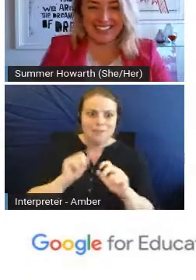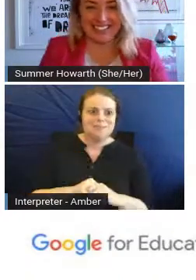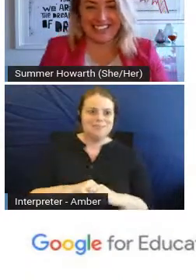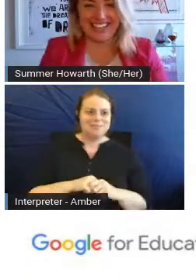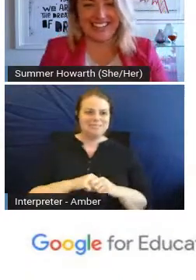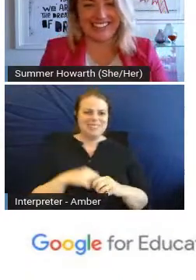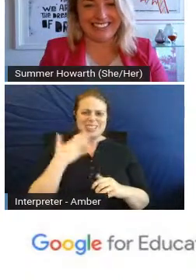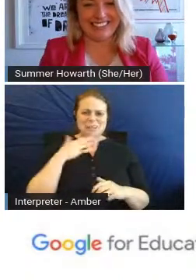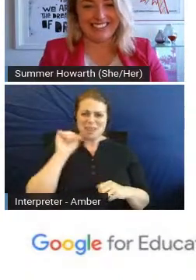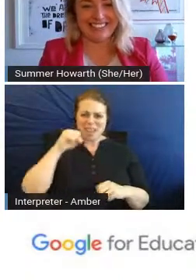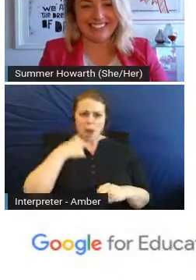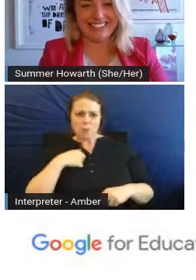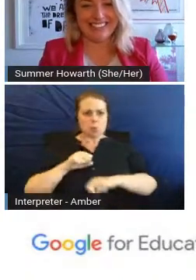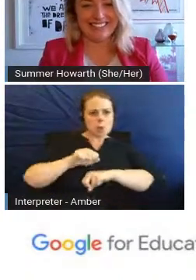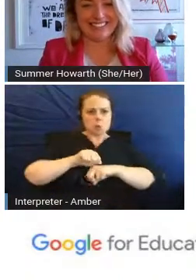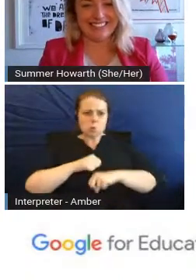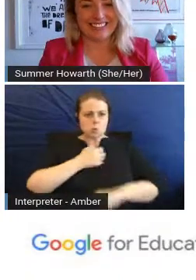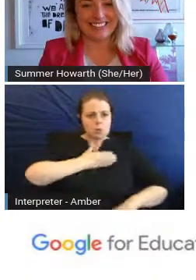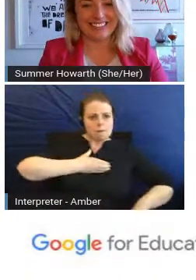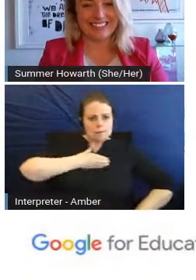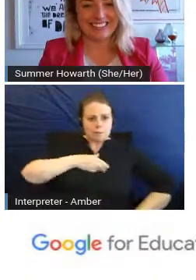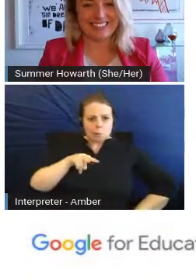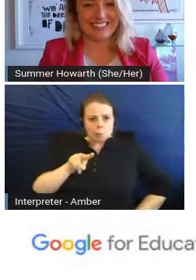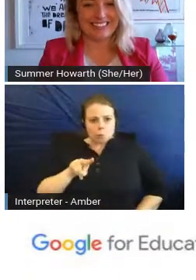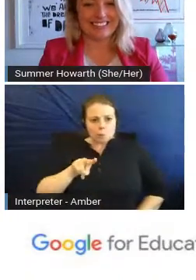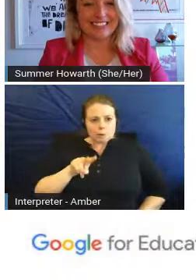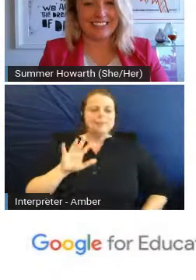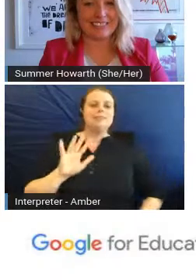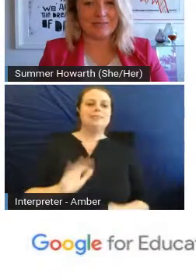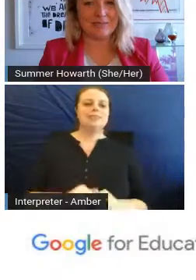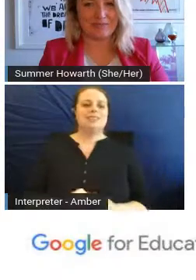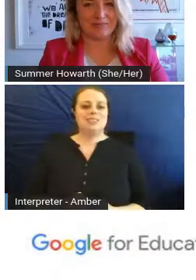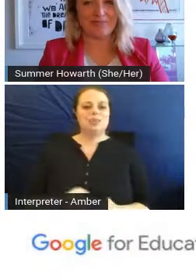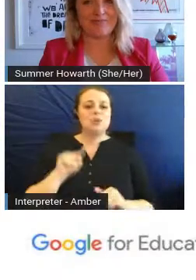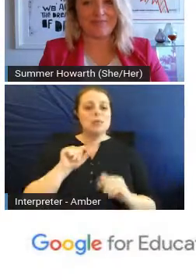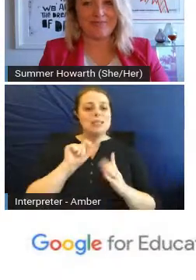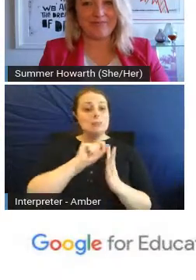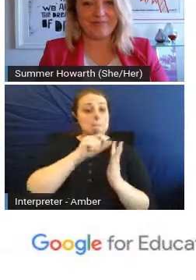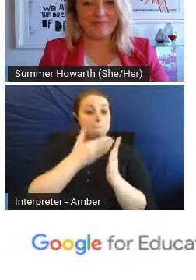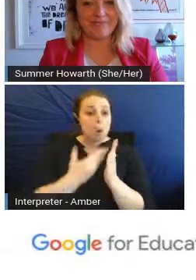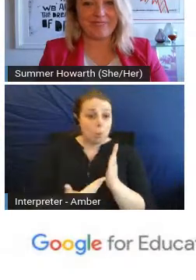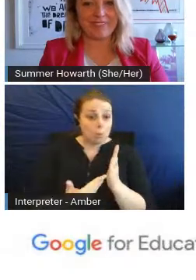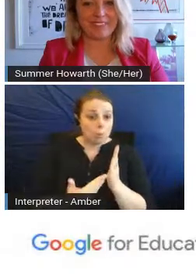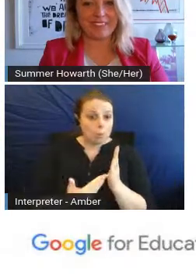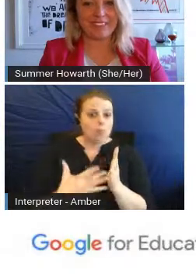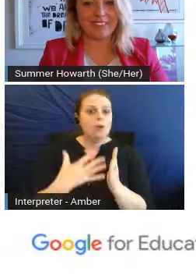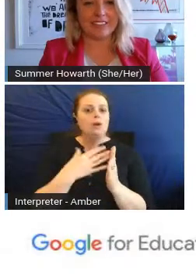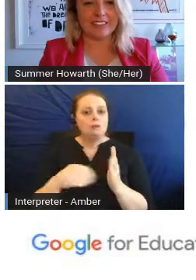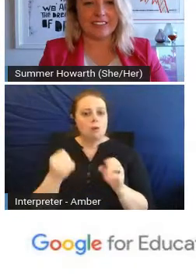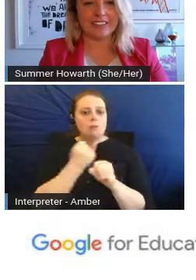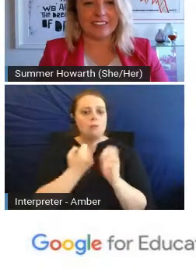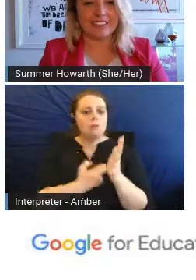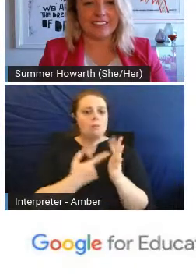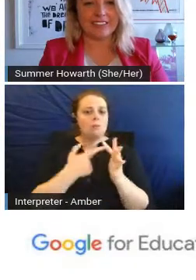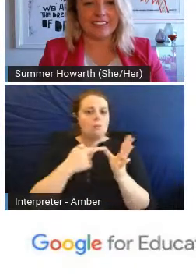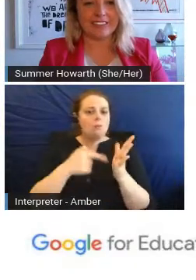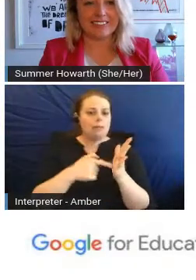know. I was about to watch all of it, but what it is it's a poem. So let me see. It's actually from The Great Gatsby. Let me see if I can just jump to